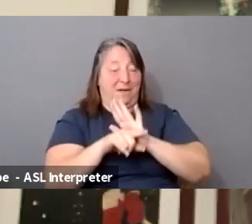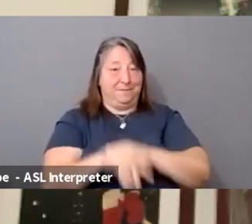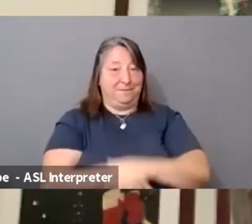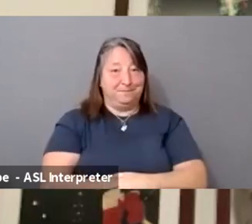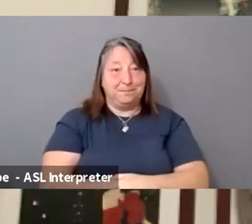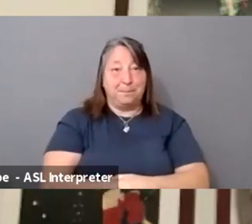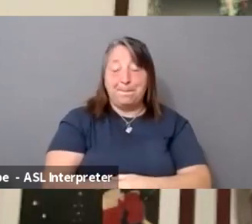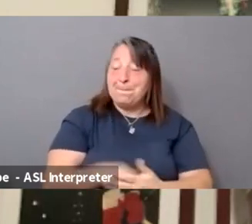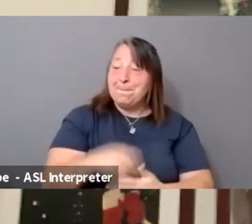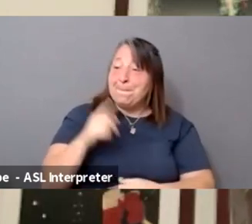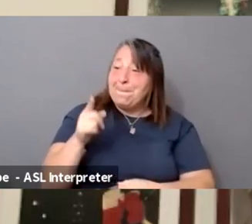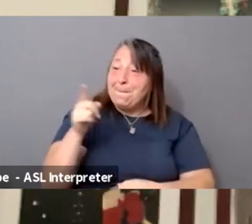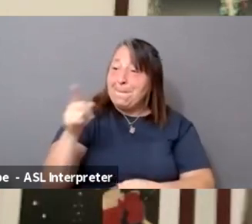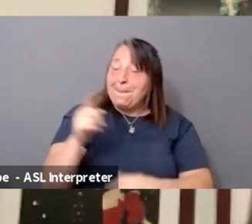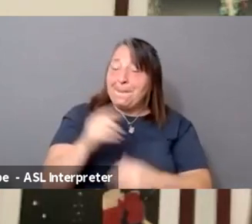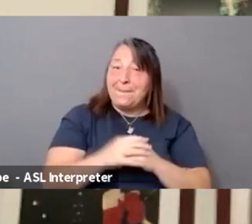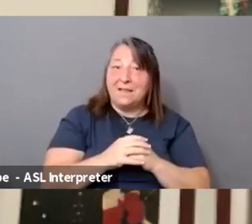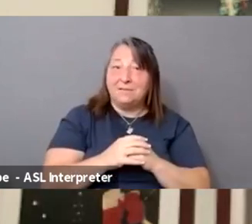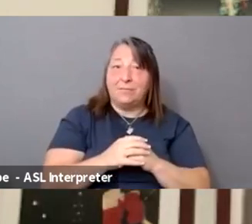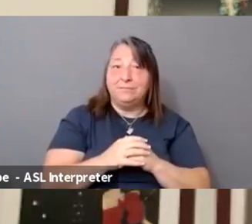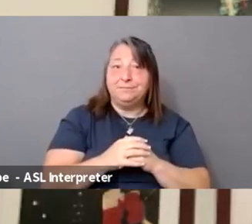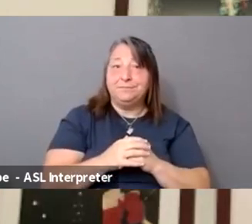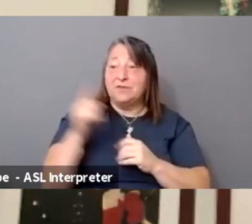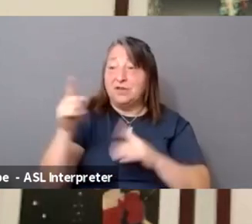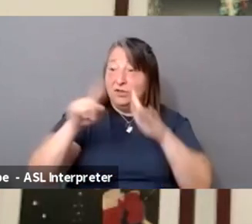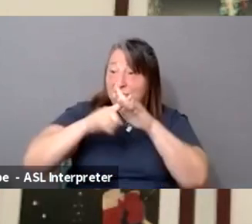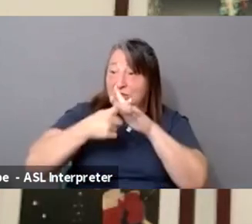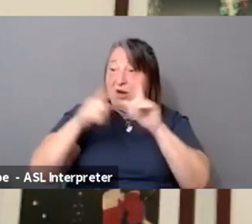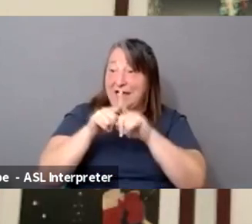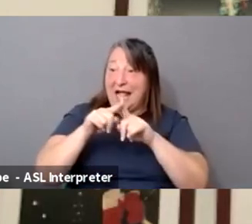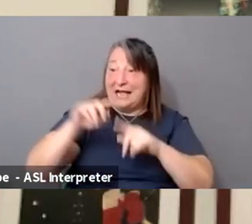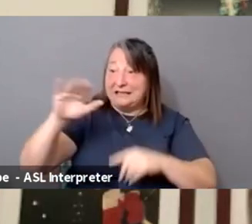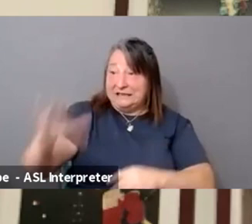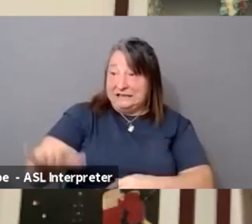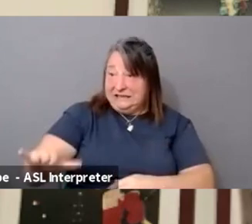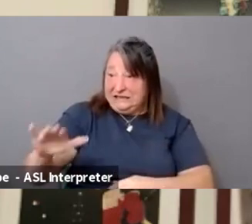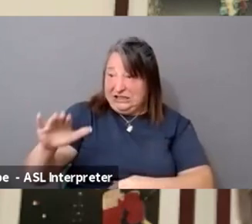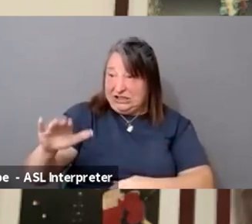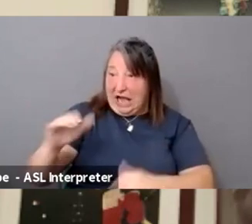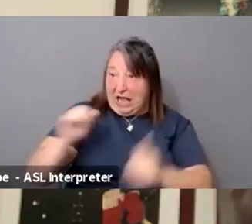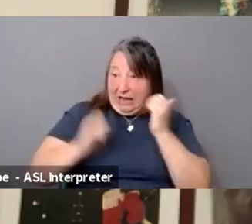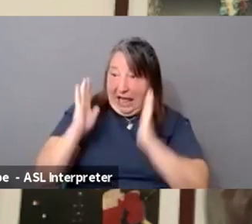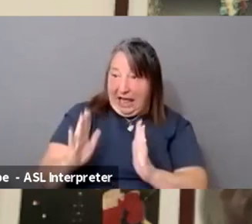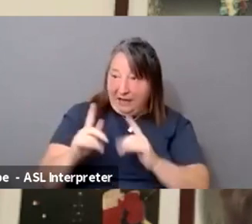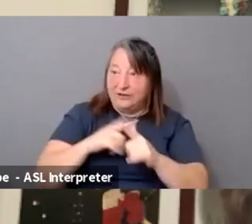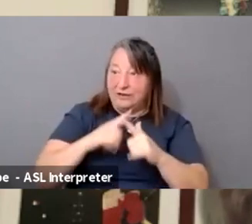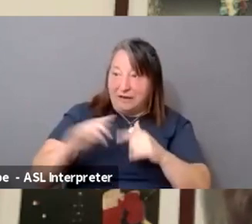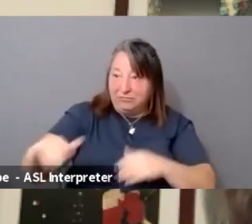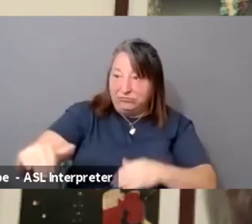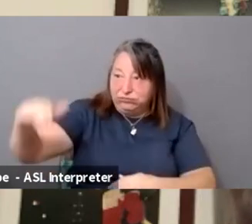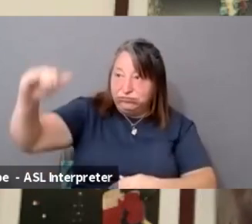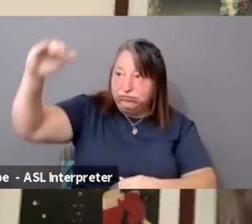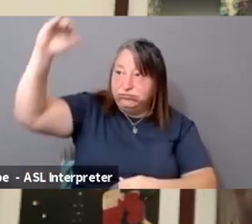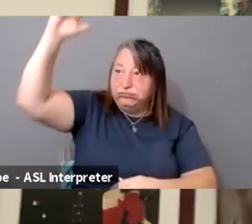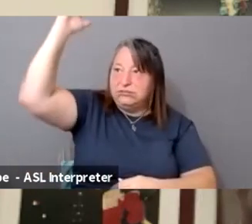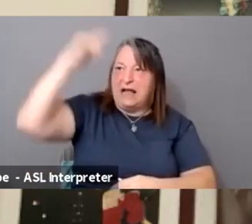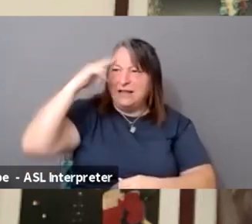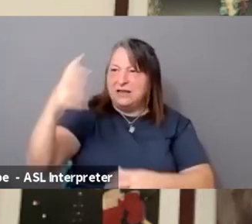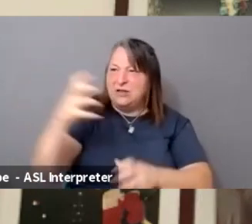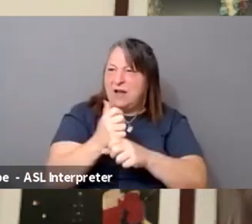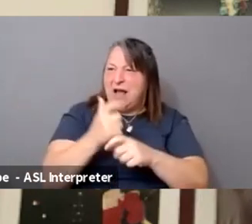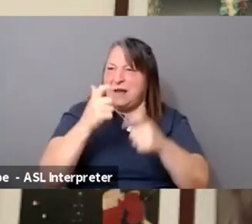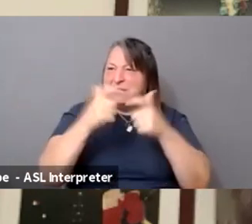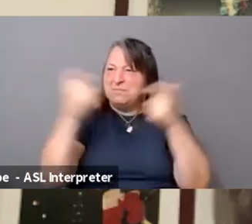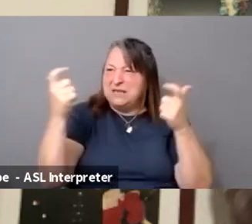so you started out as a child actor and then, you know, straight through, I think you landed a major role